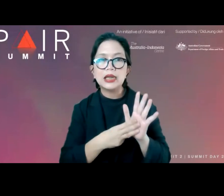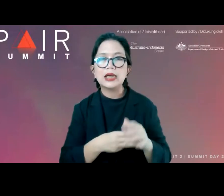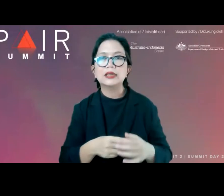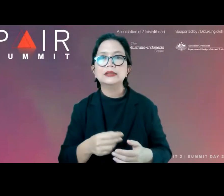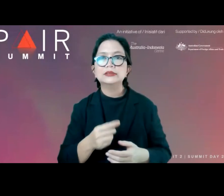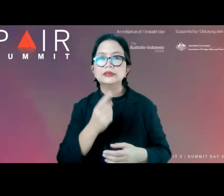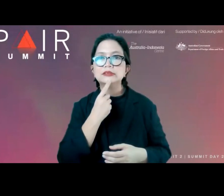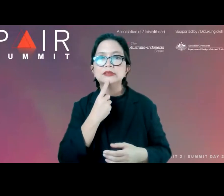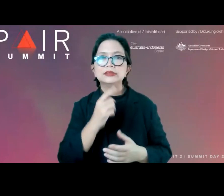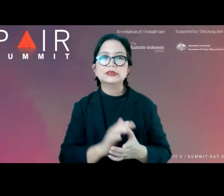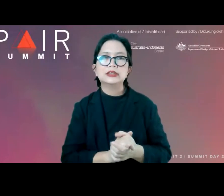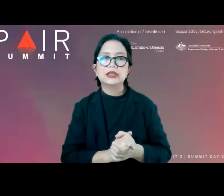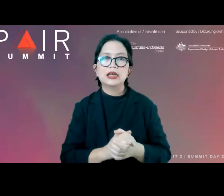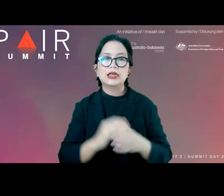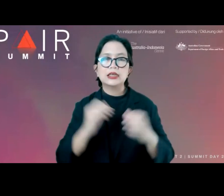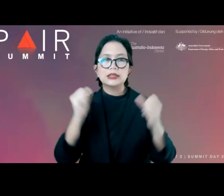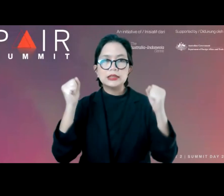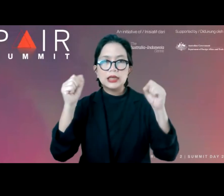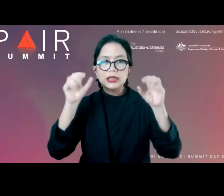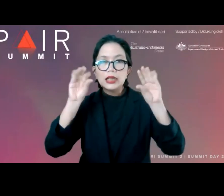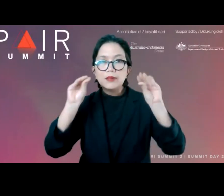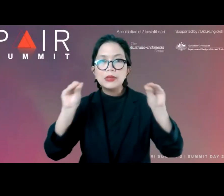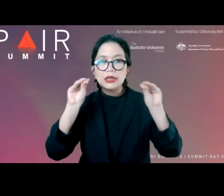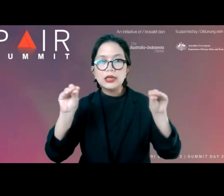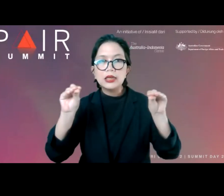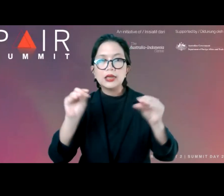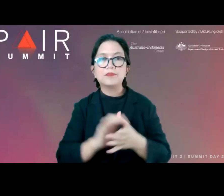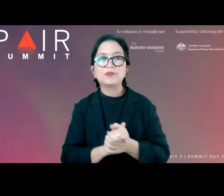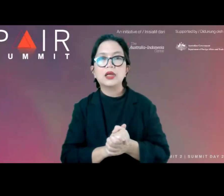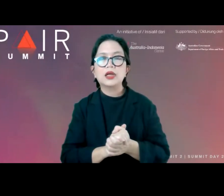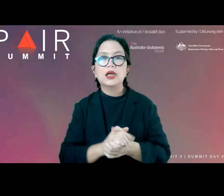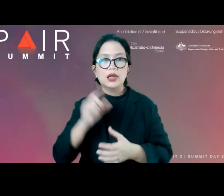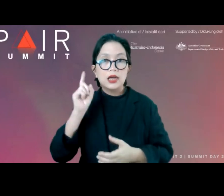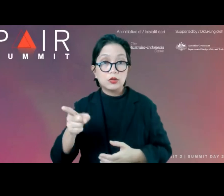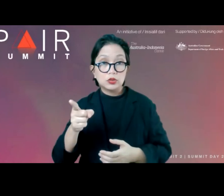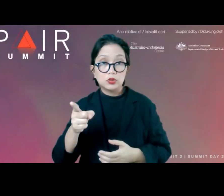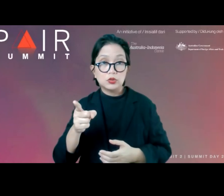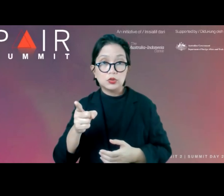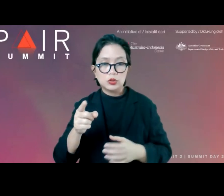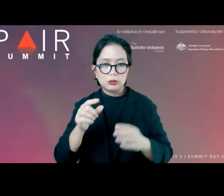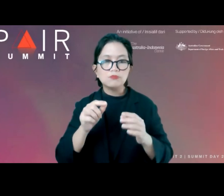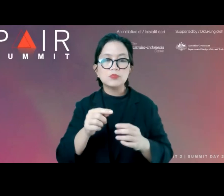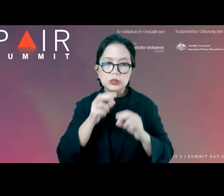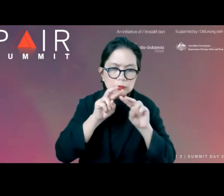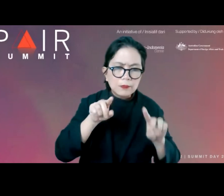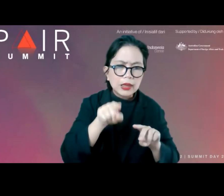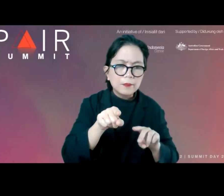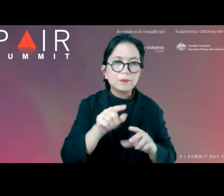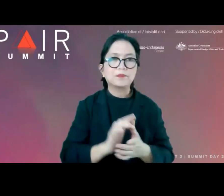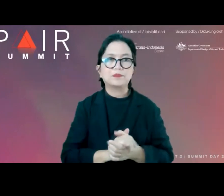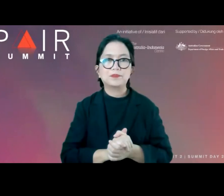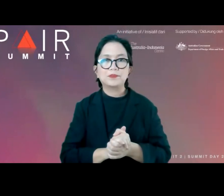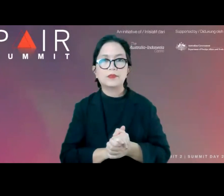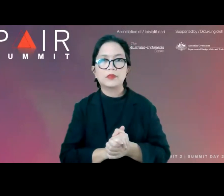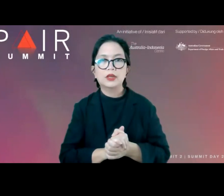has to be stressed, but is not sufficient in itself. It's a prerequisite, but you have to have more than that.